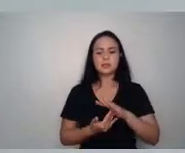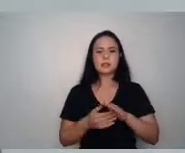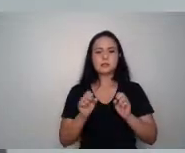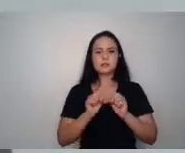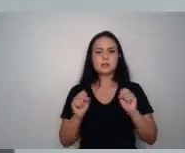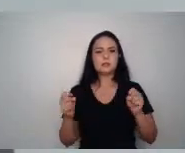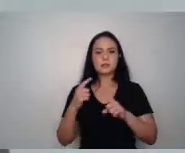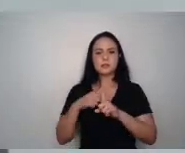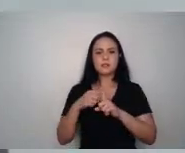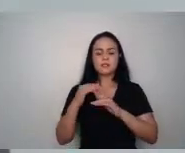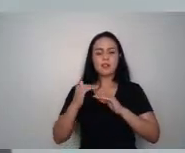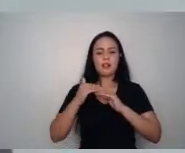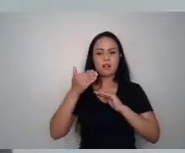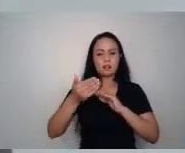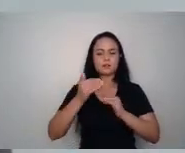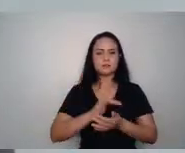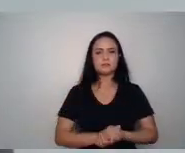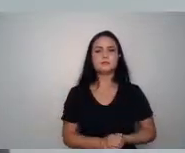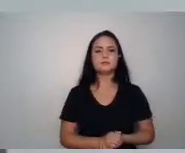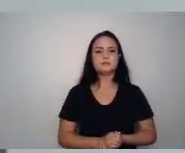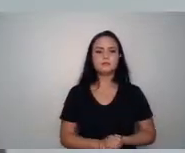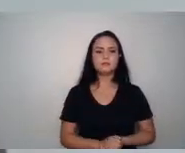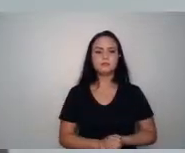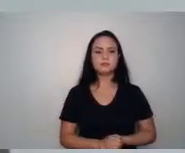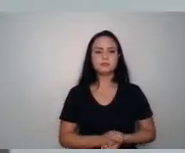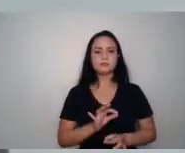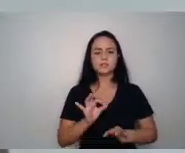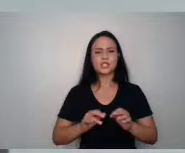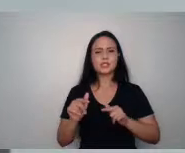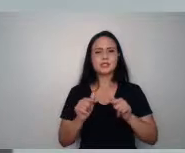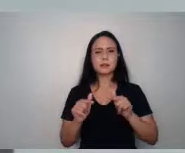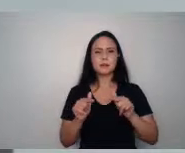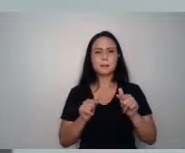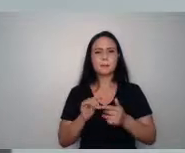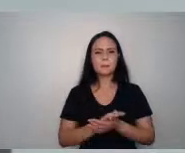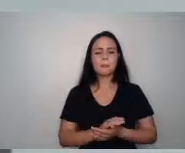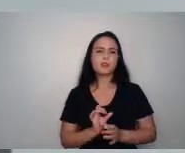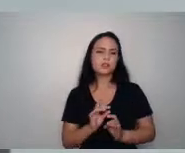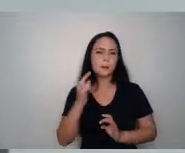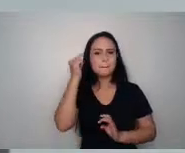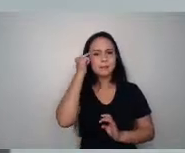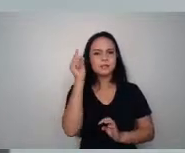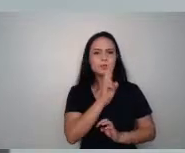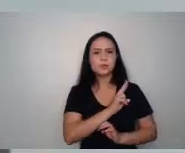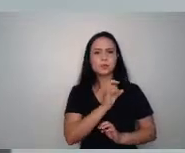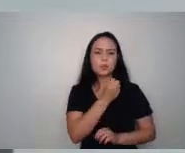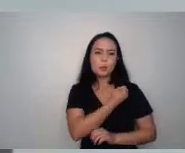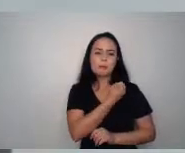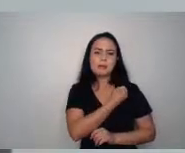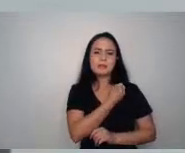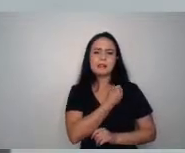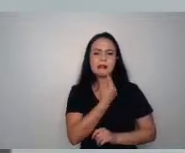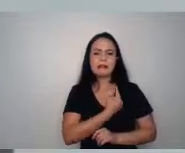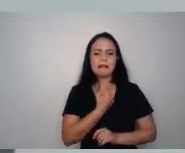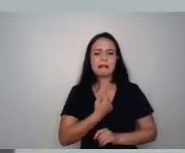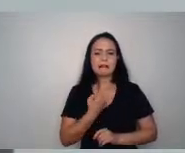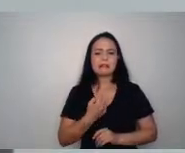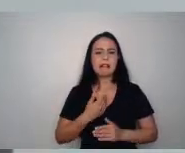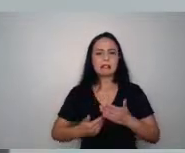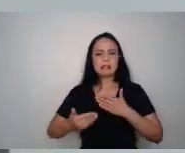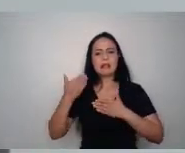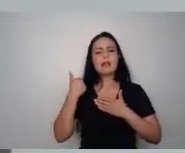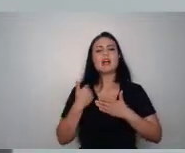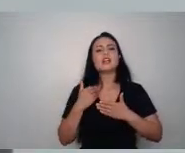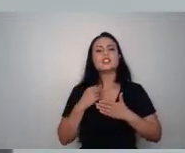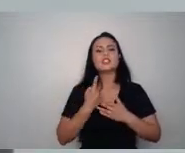justice is not restricted to the positive rights, and it doesn't think only about